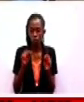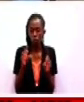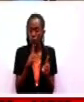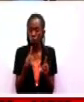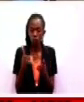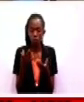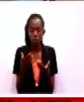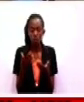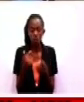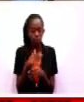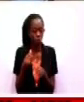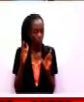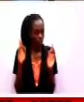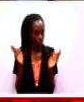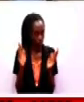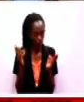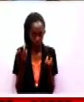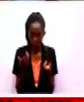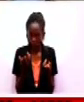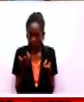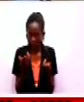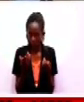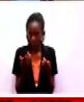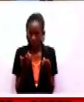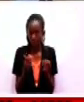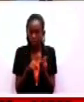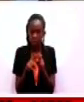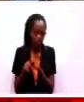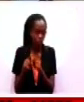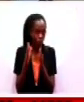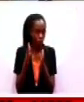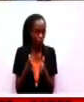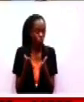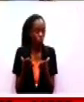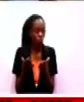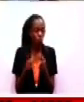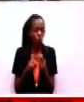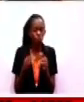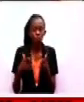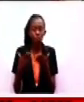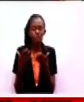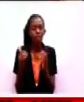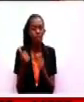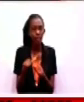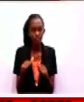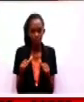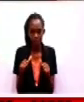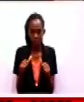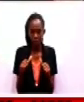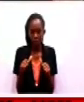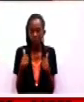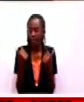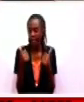b We are ready to be or even our personal cognisant to appear Before Any dci or